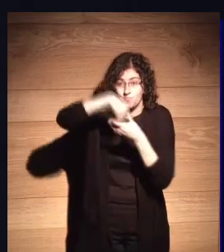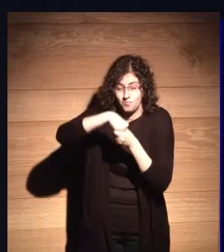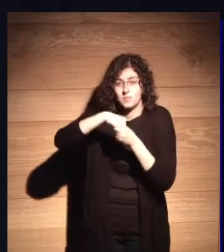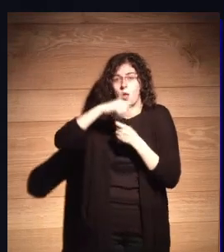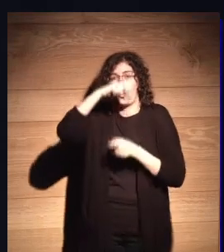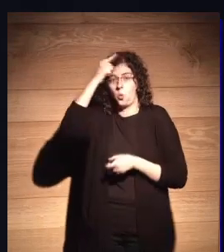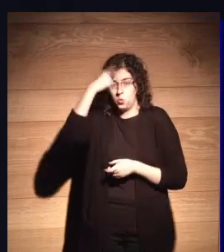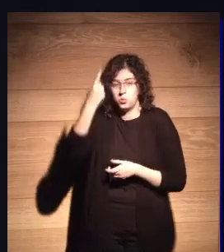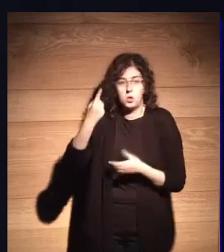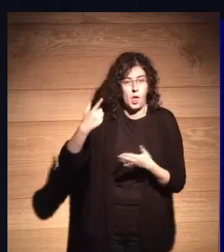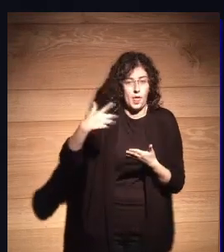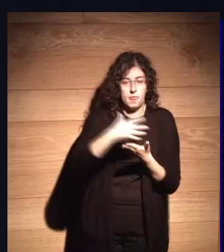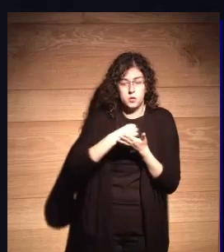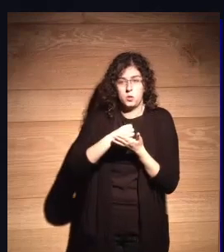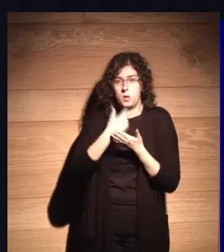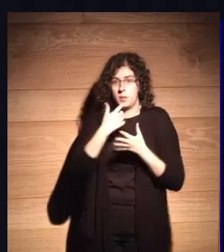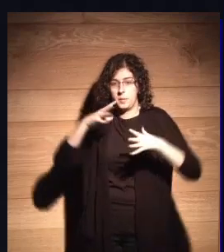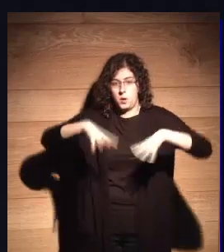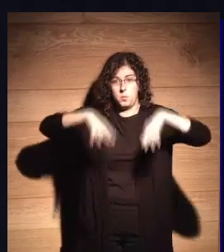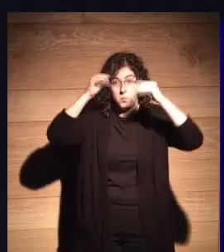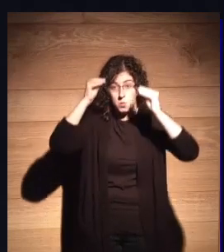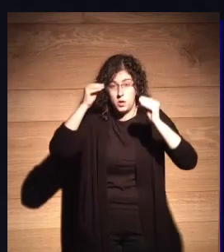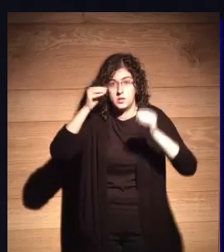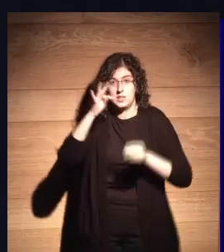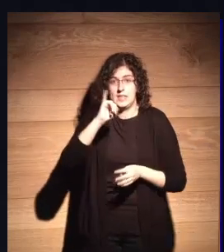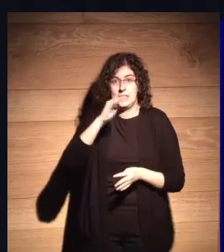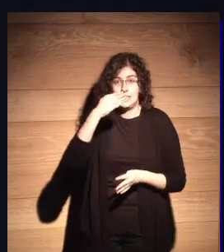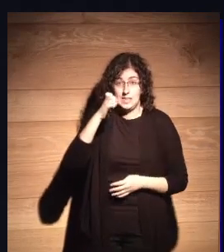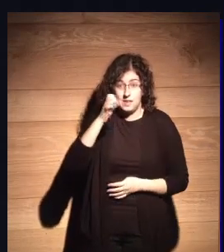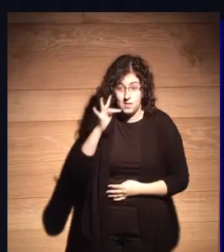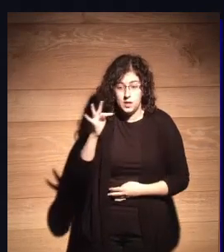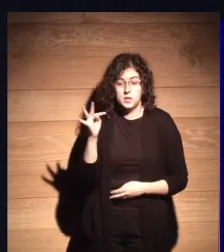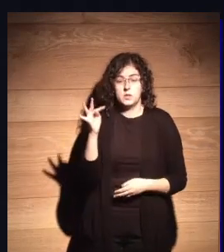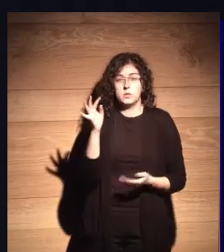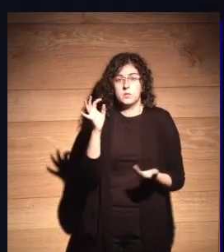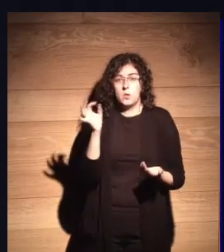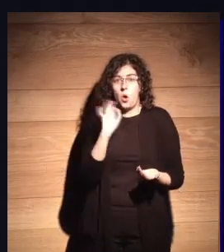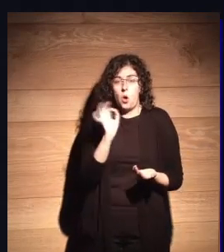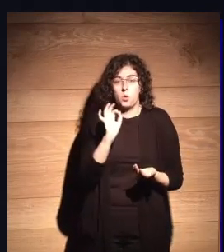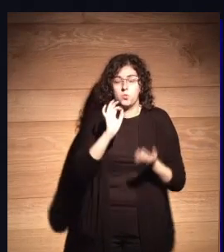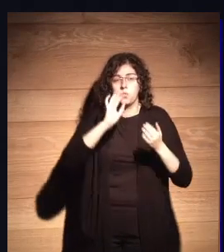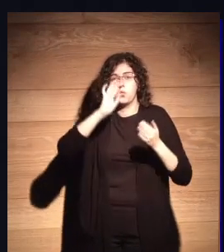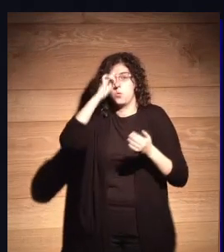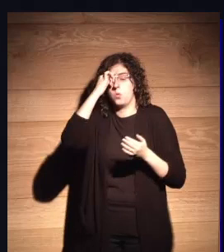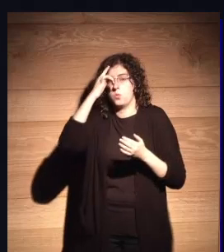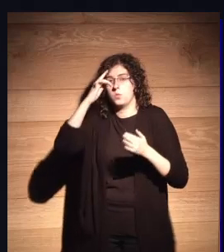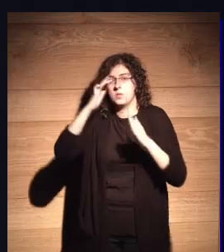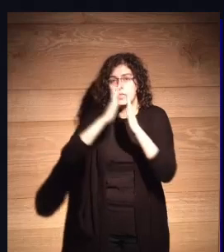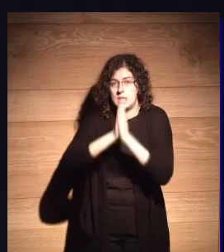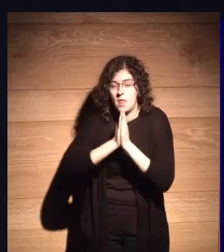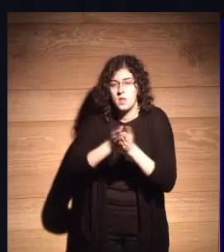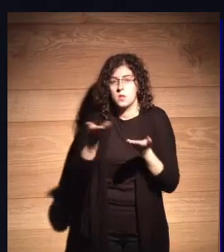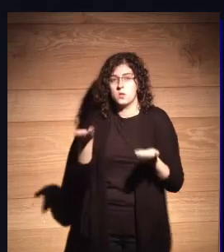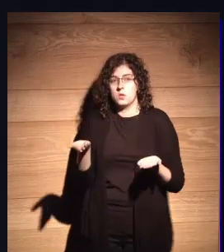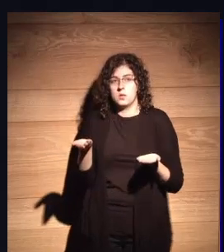and whether it's a Hindu priest or Tibetan monk or festivals,